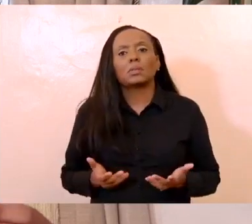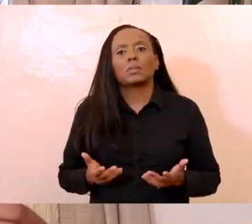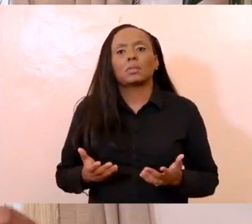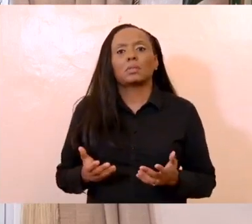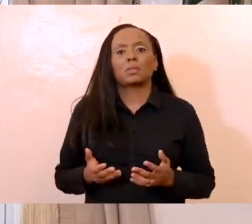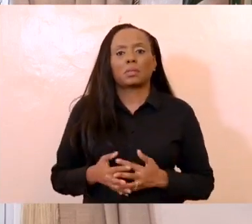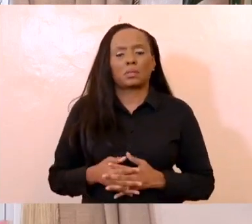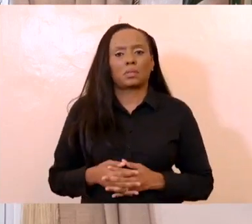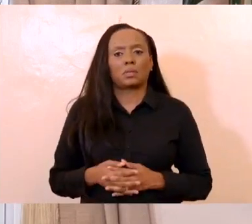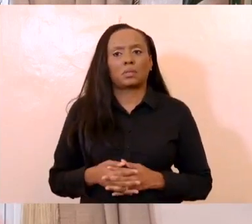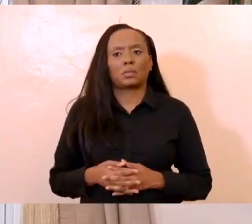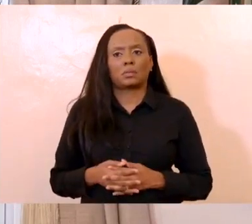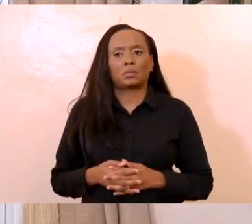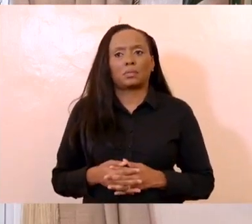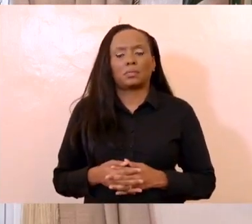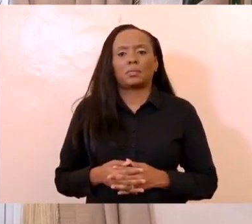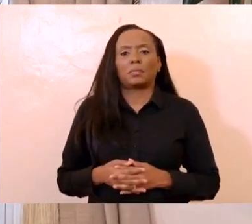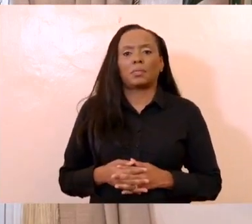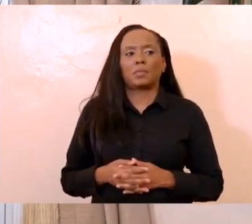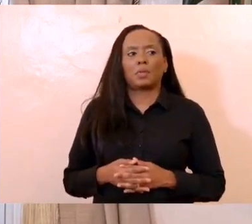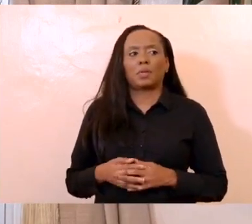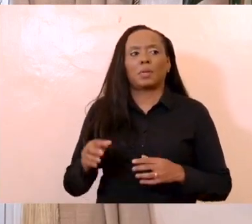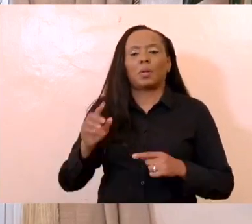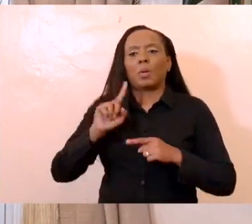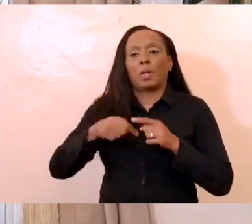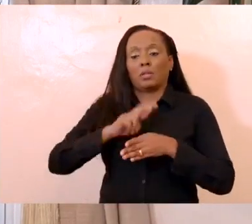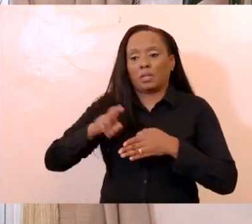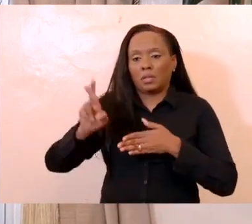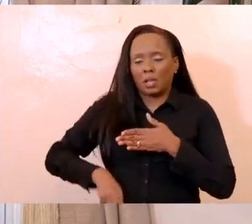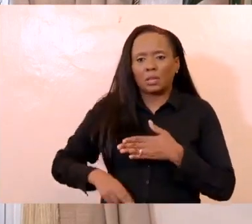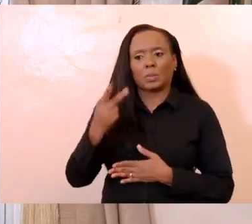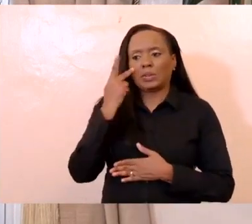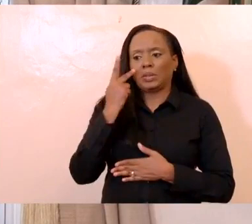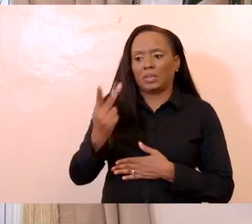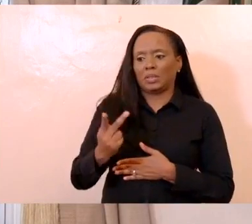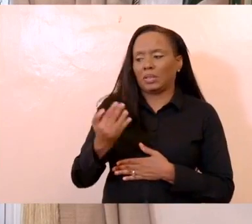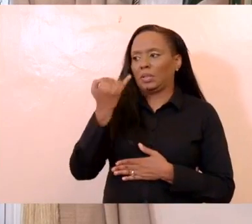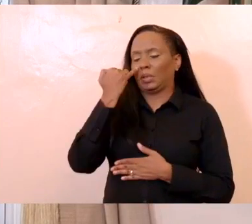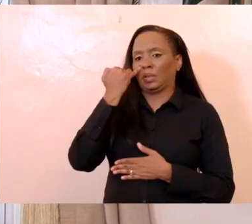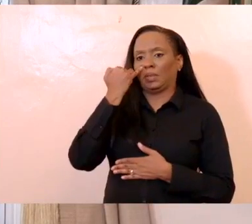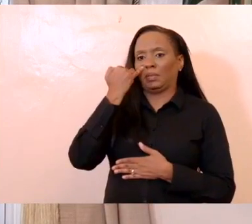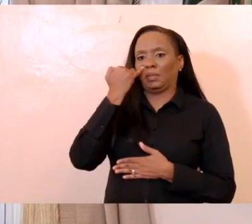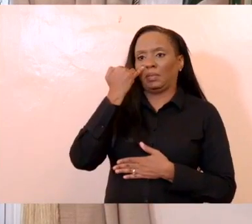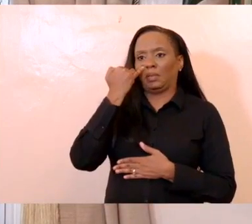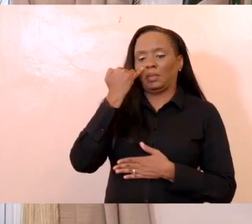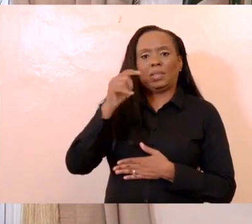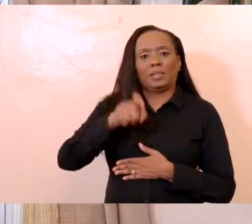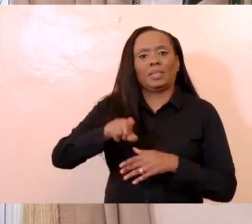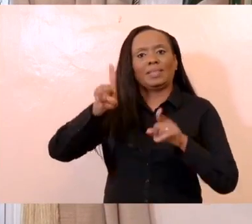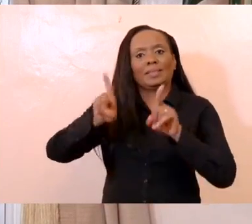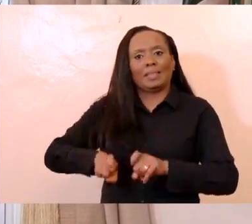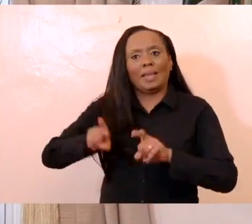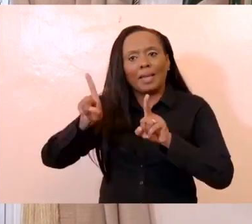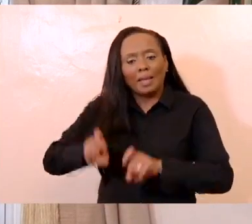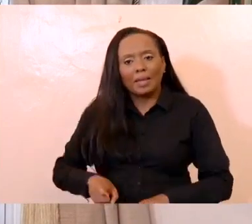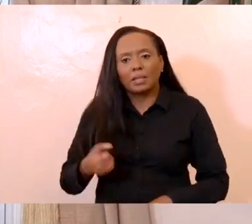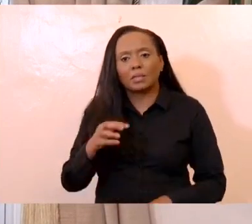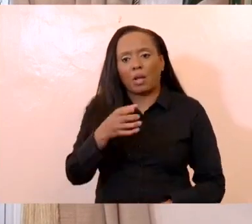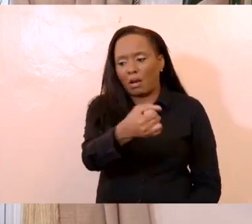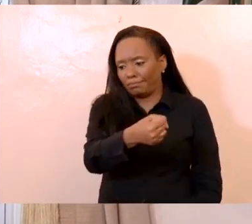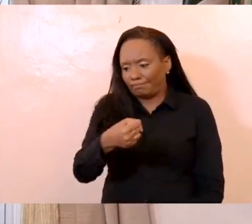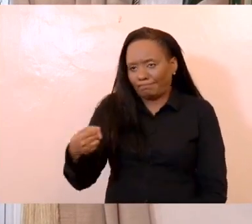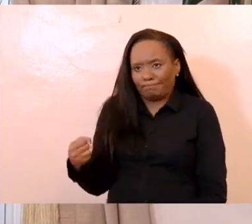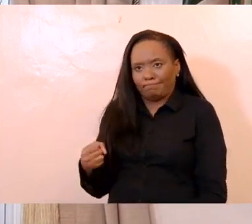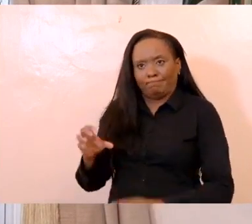whether somebody is a primary contact and whether they need to do things like get tested or quarantine and so